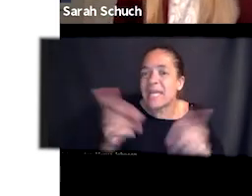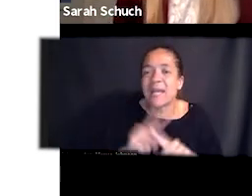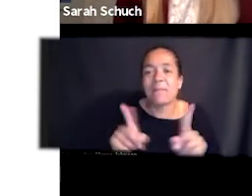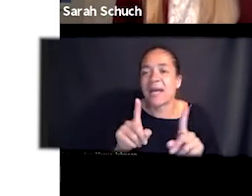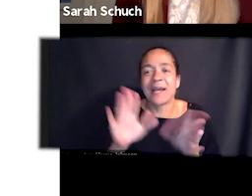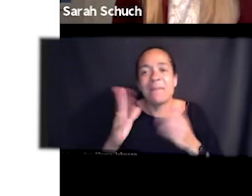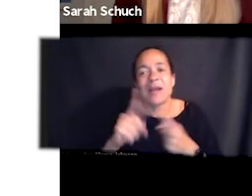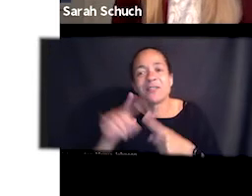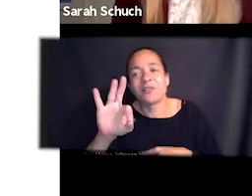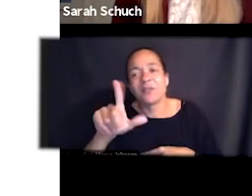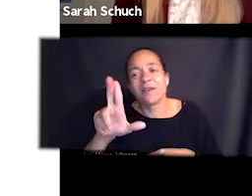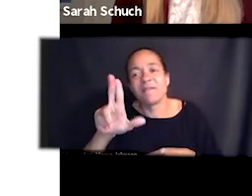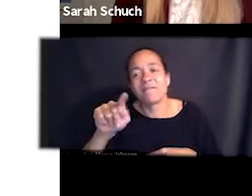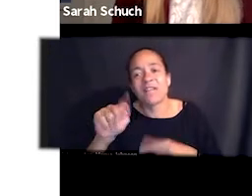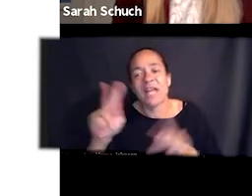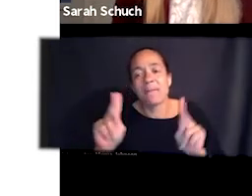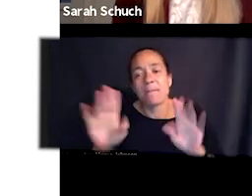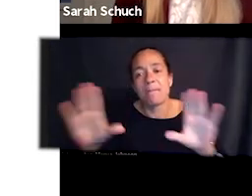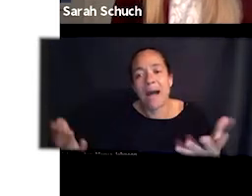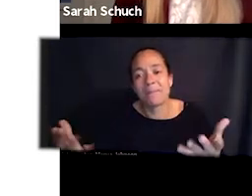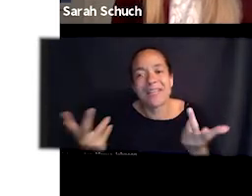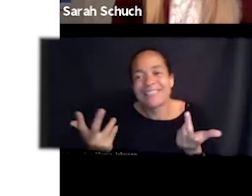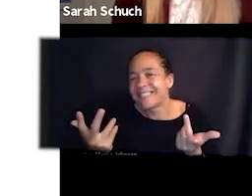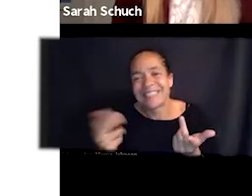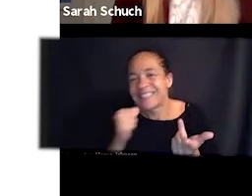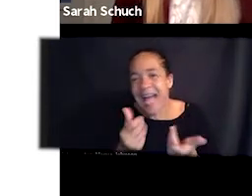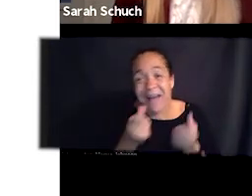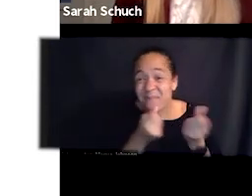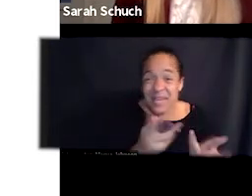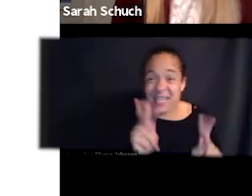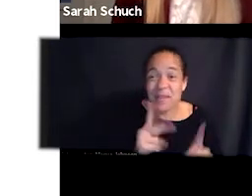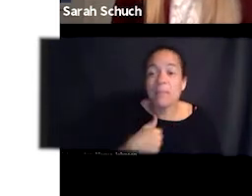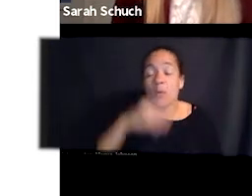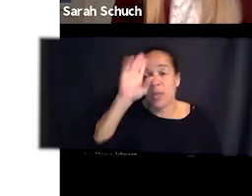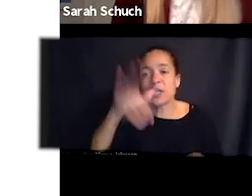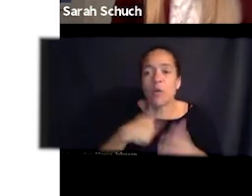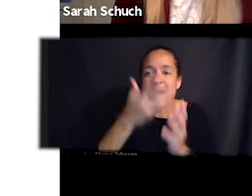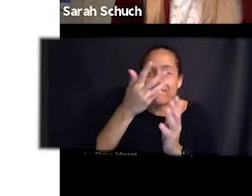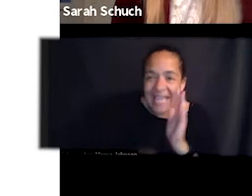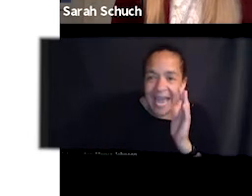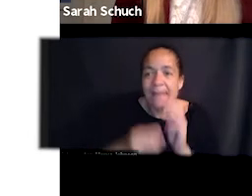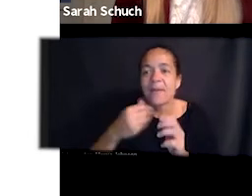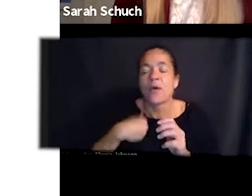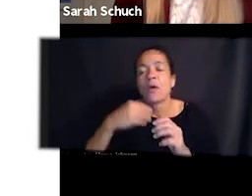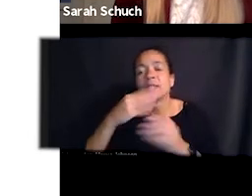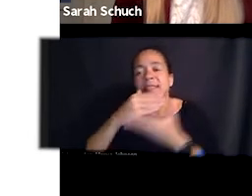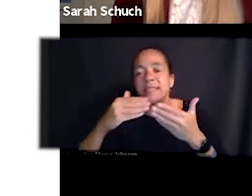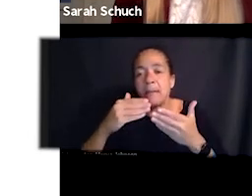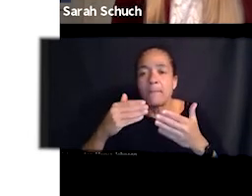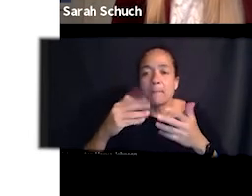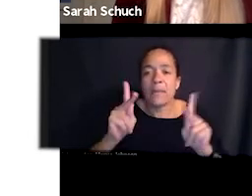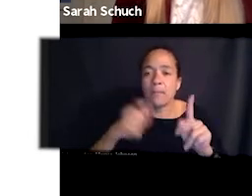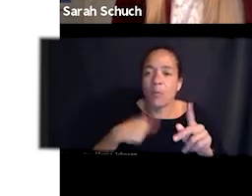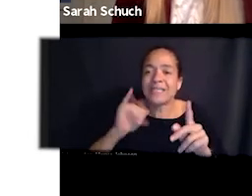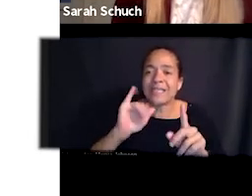not a lot. So we know there's a gap, that we know we miss people. We know there's still residents we need to try to reach out to, but it was